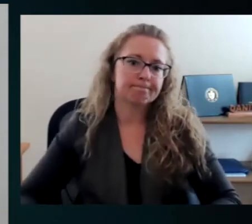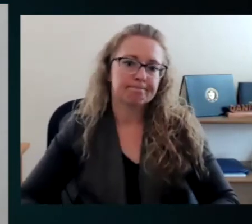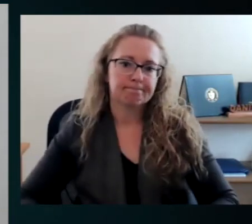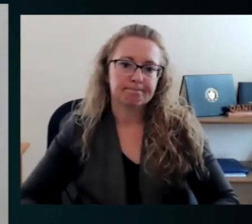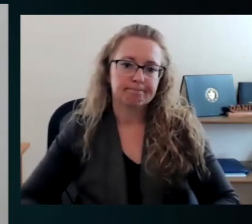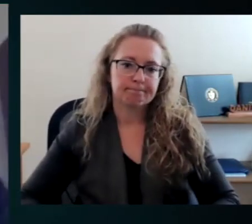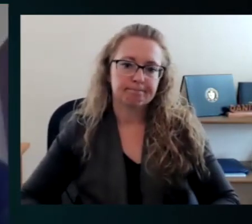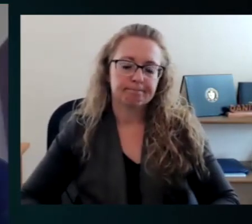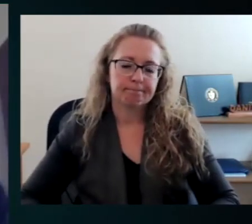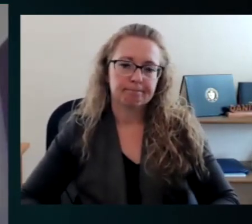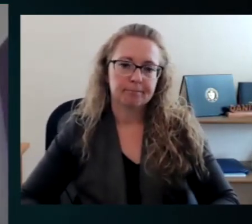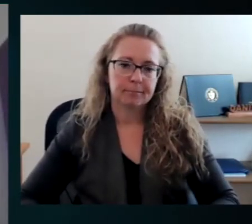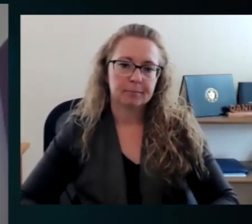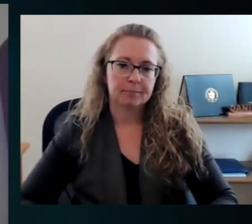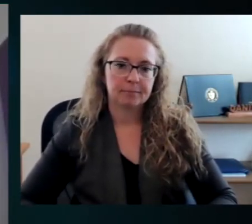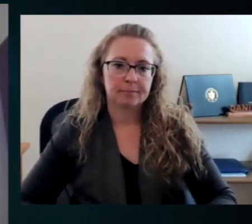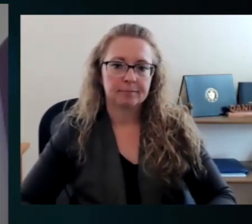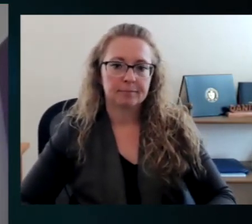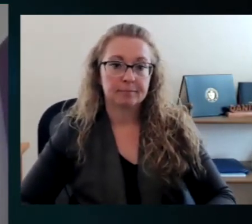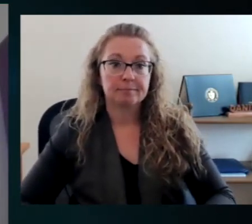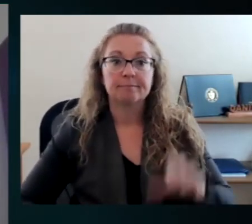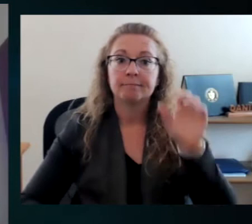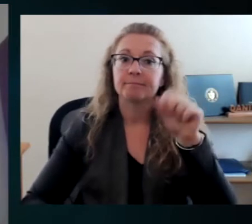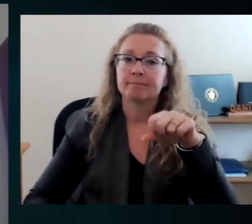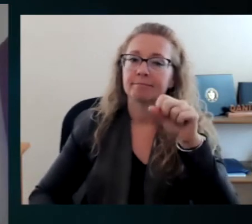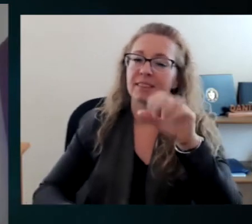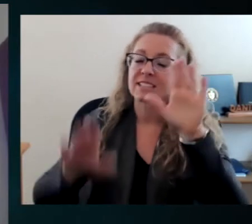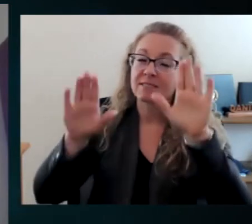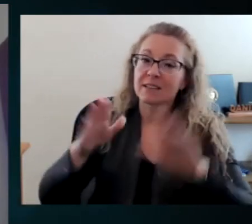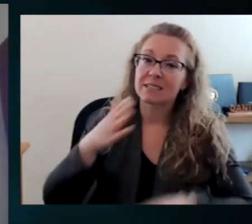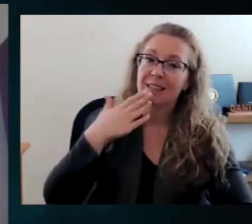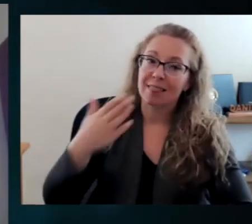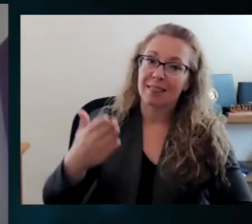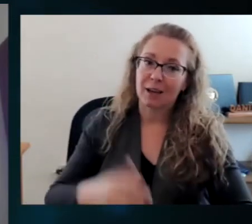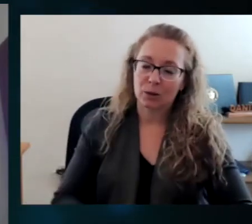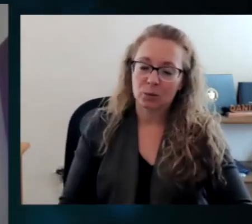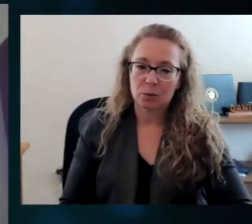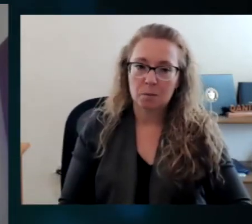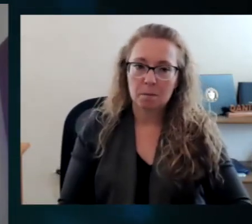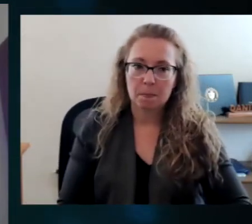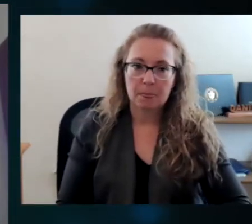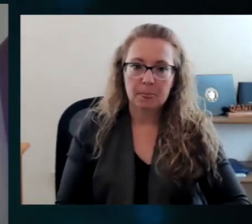Yeah, that's fantastic. Thank you both. In the comments,